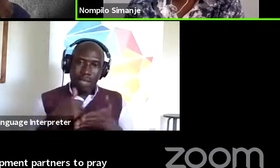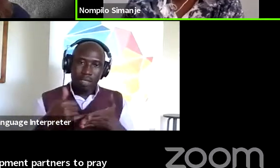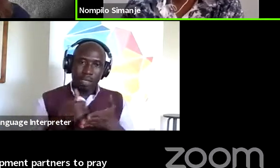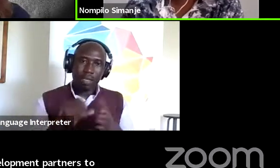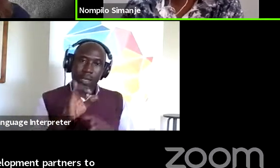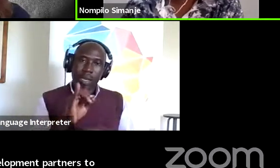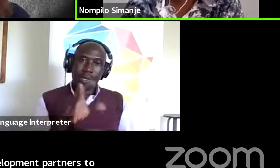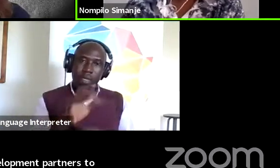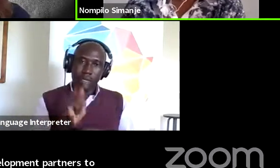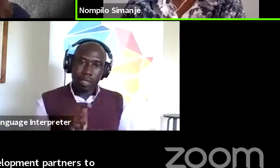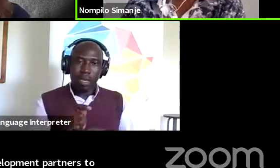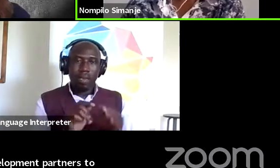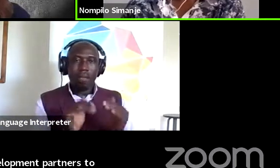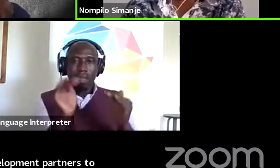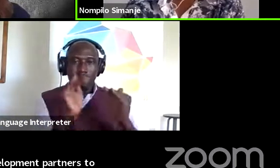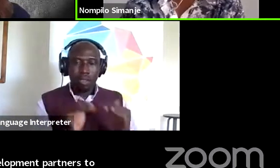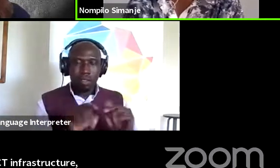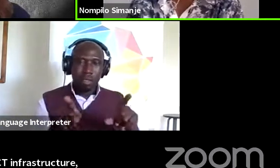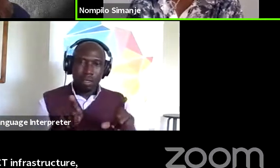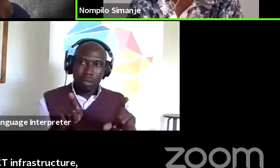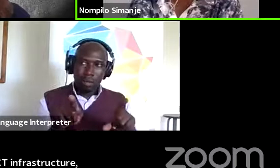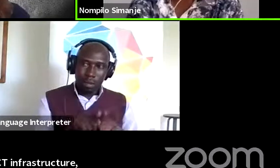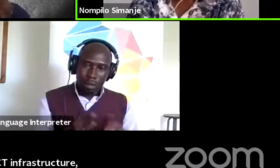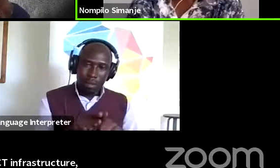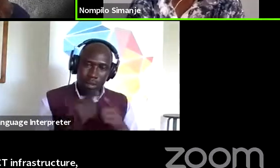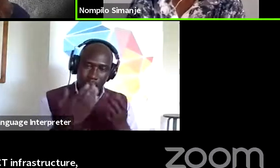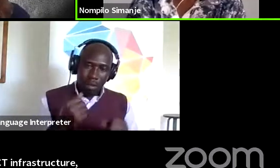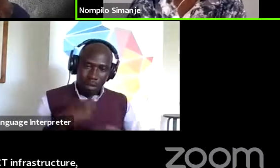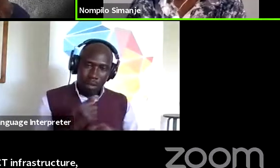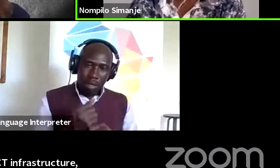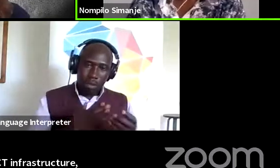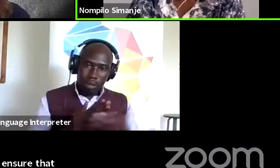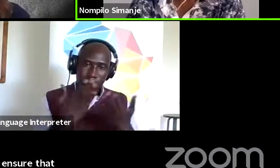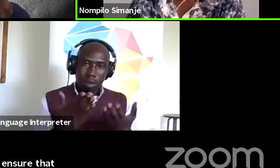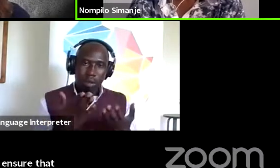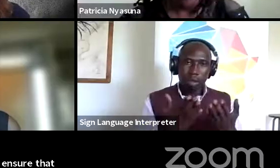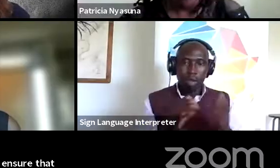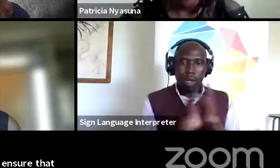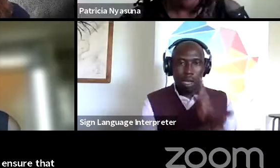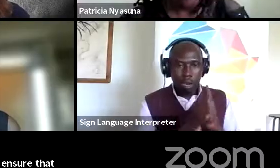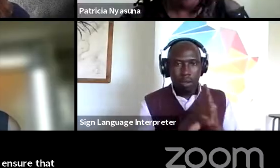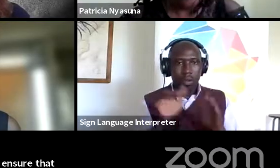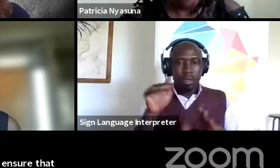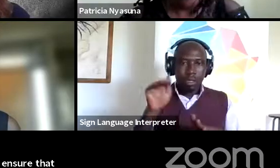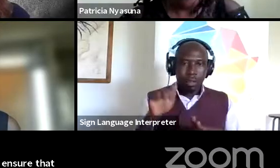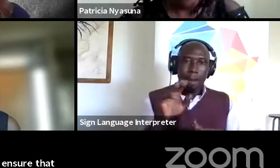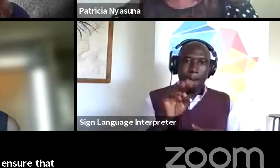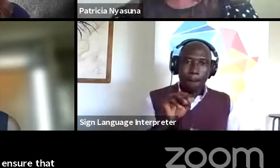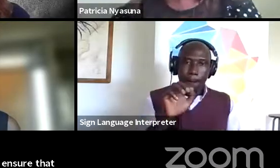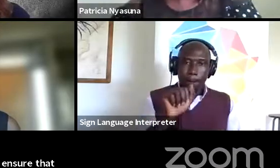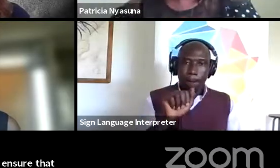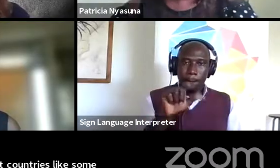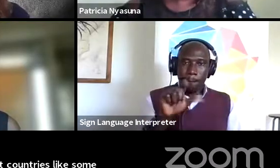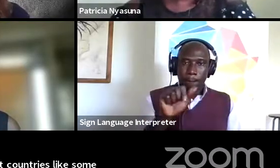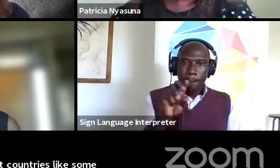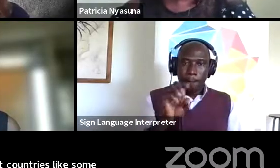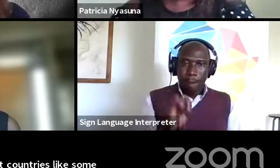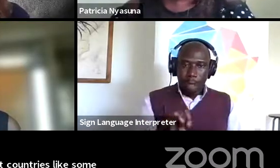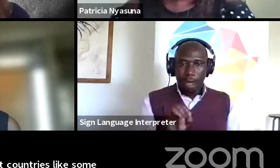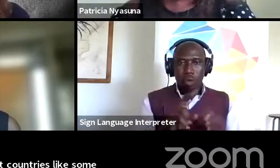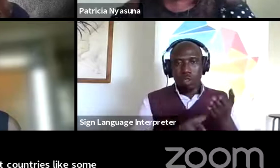ICT infrastructure. Of note is the need to ensure that countries like Zimbabwe and Malawi appropriately